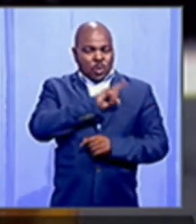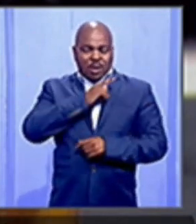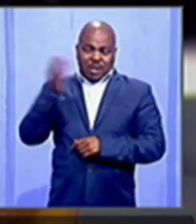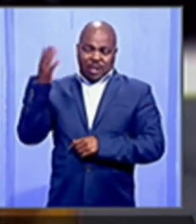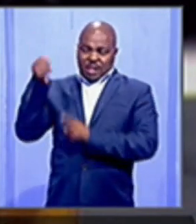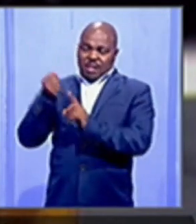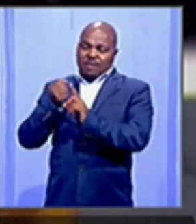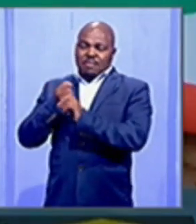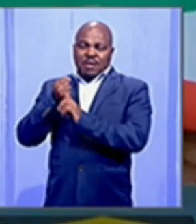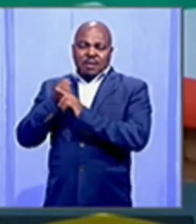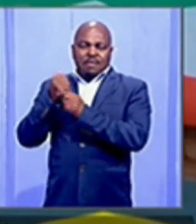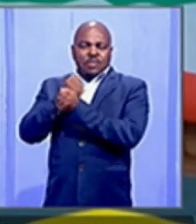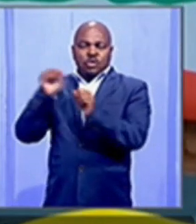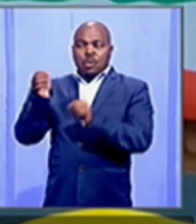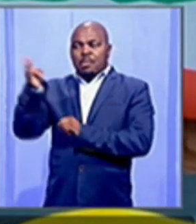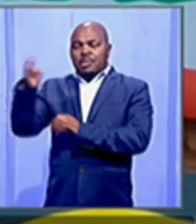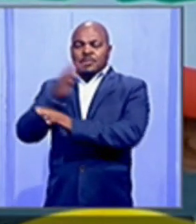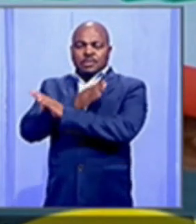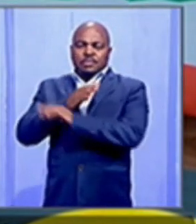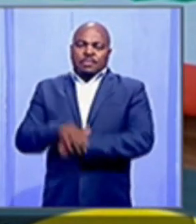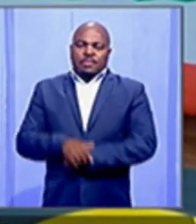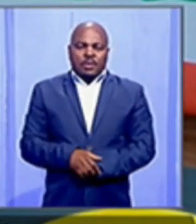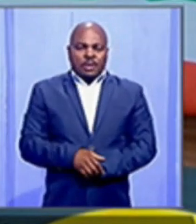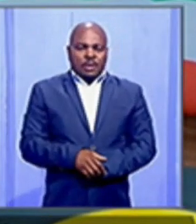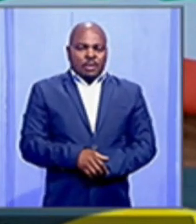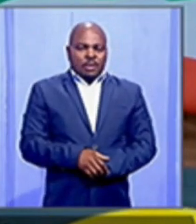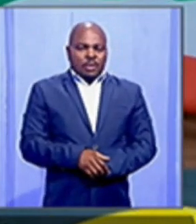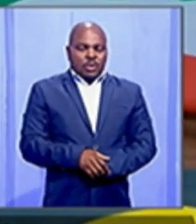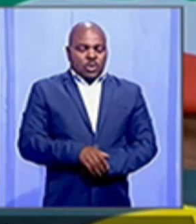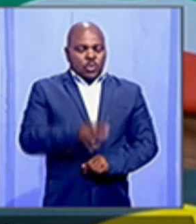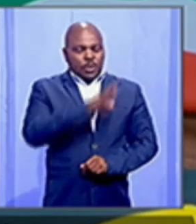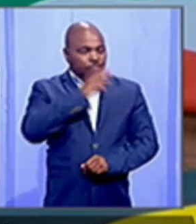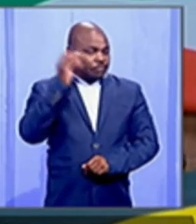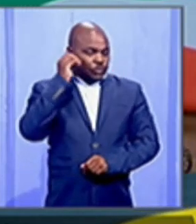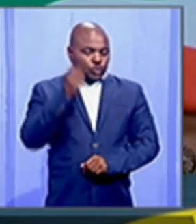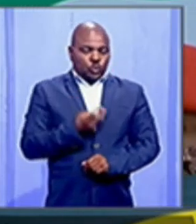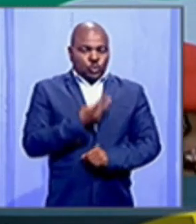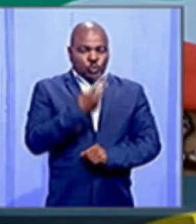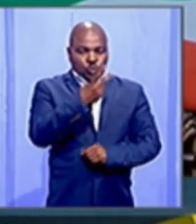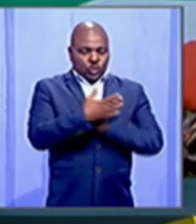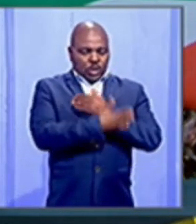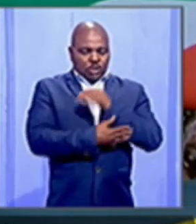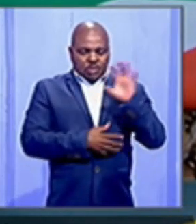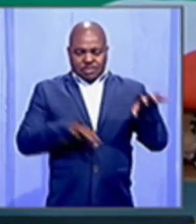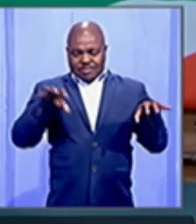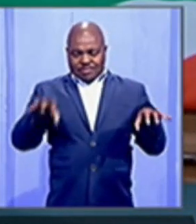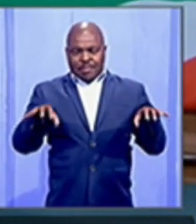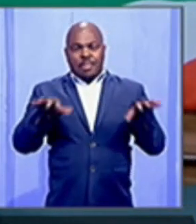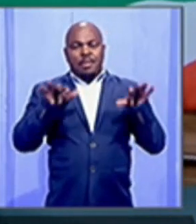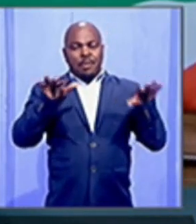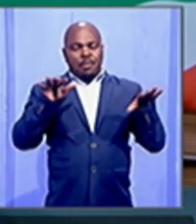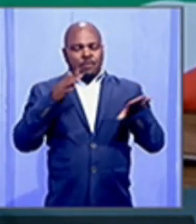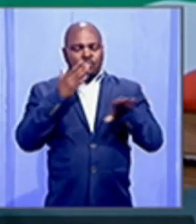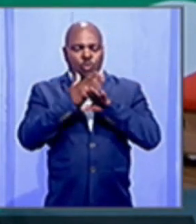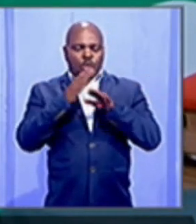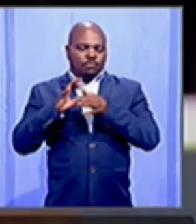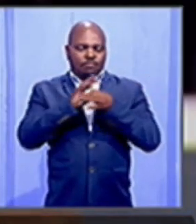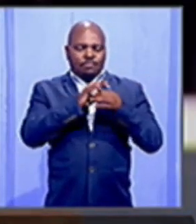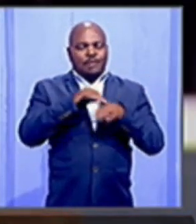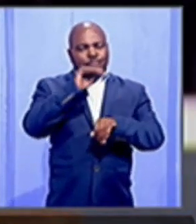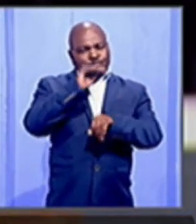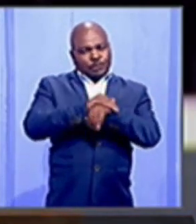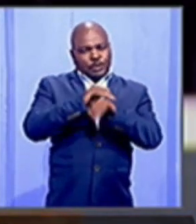in Zambia. Reminds us of our two countries and people's friendship, solidarity,